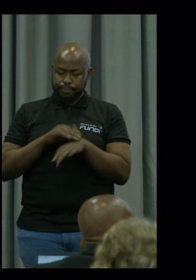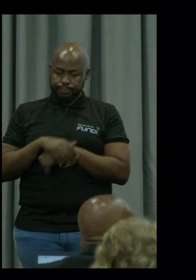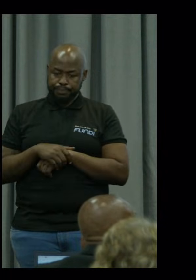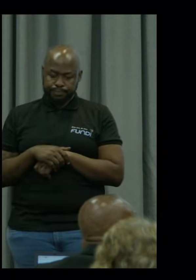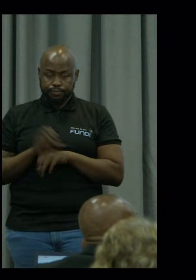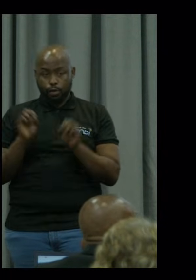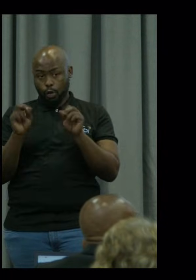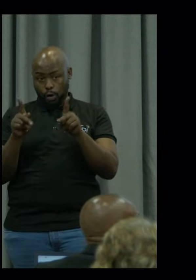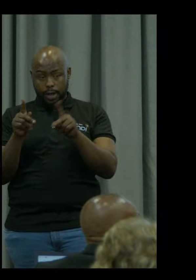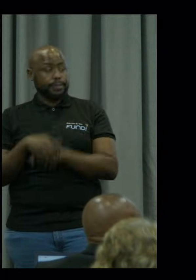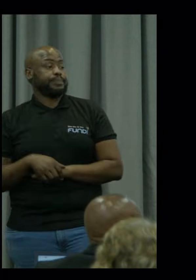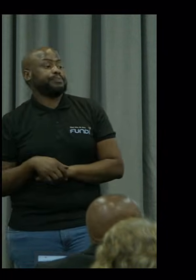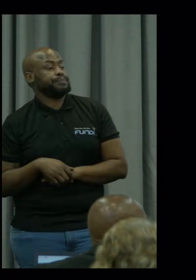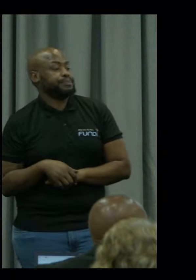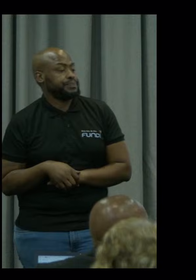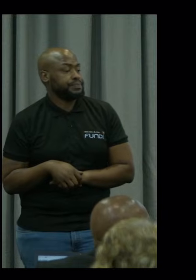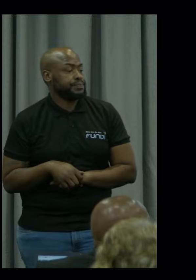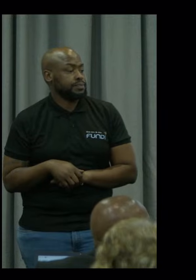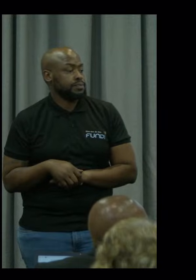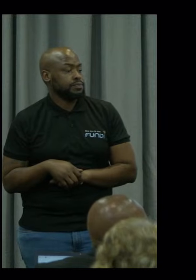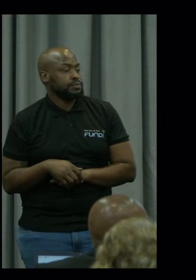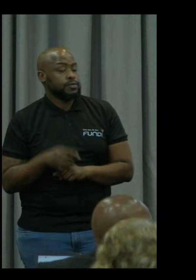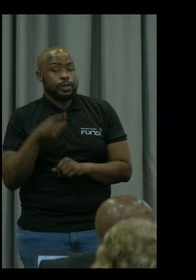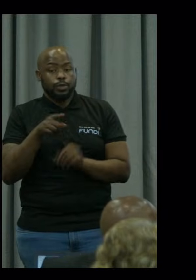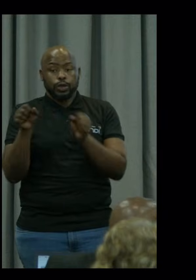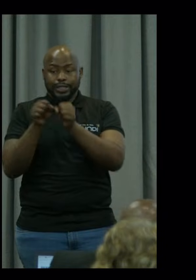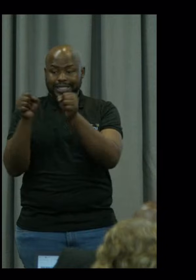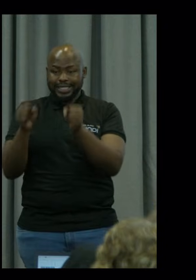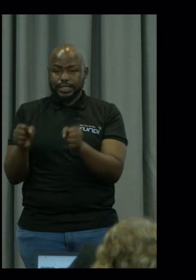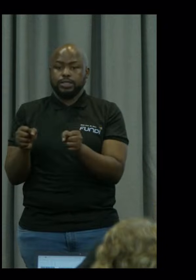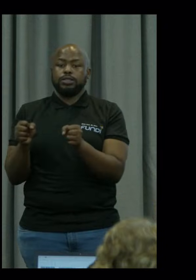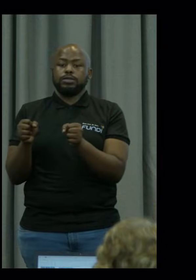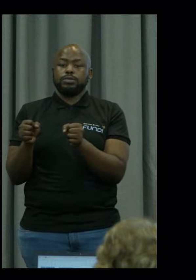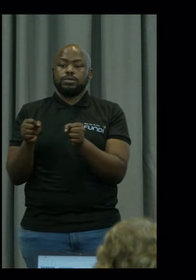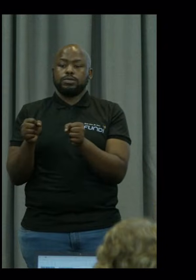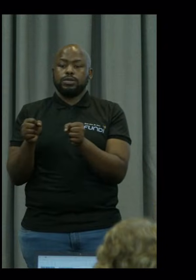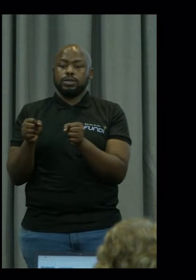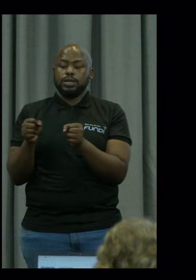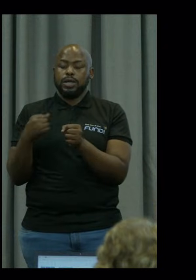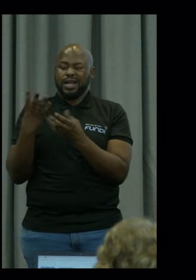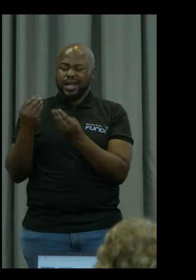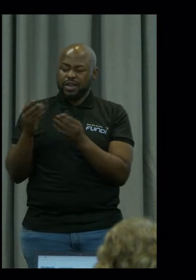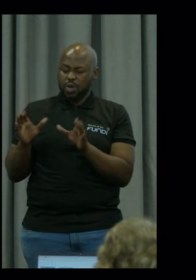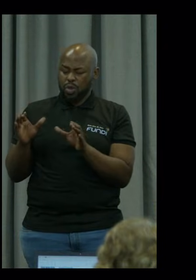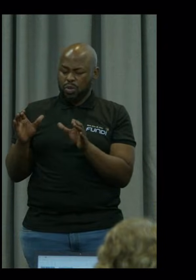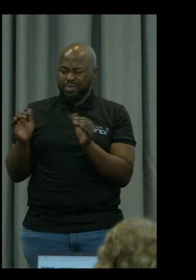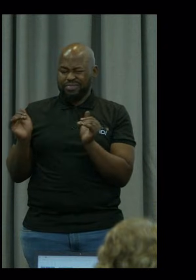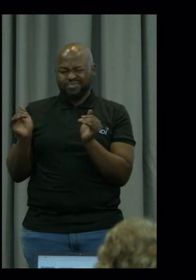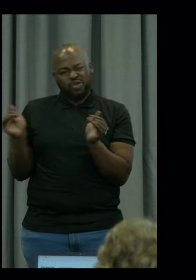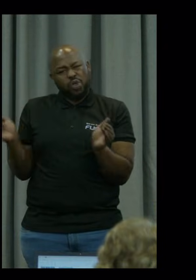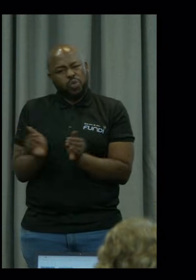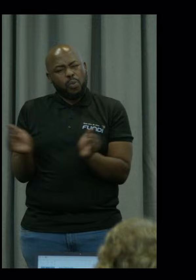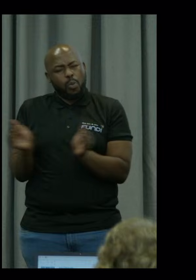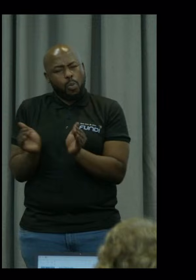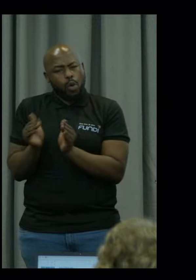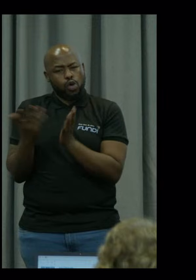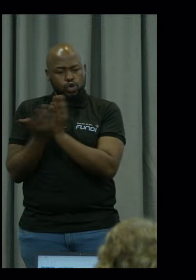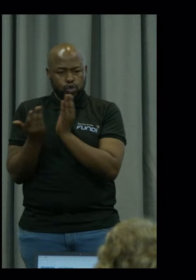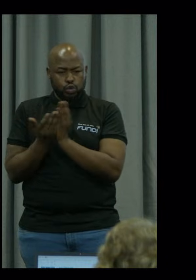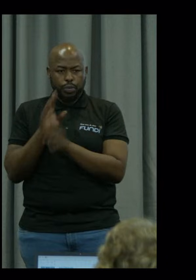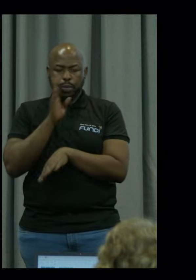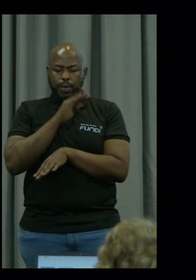okay? Because the model allocates posts quantitatively, small schools often lack adequate